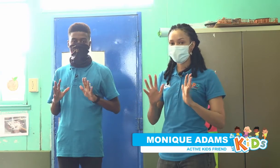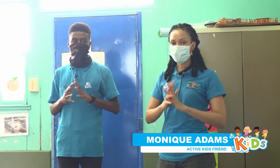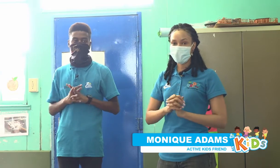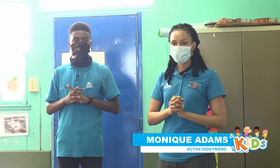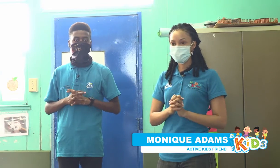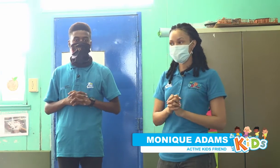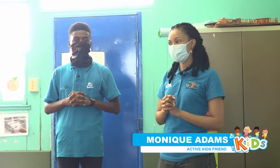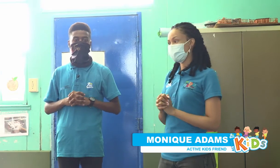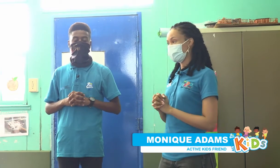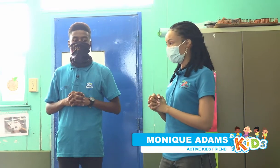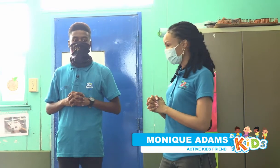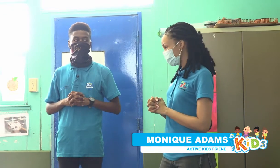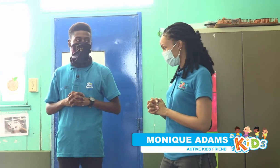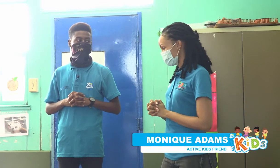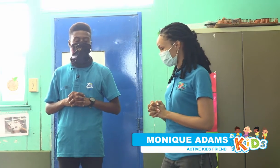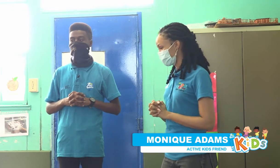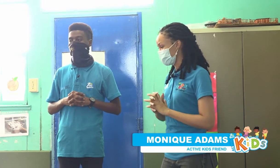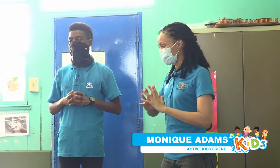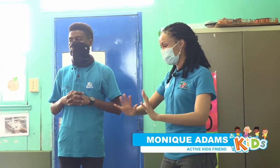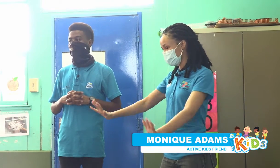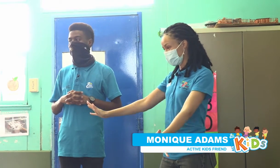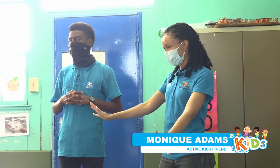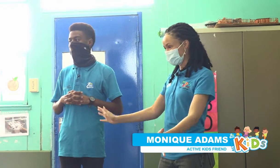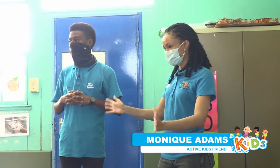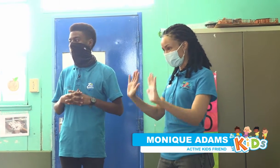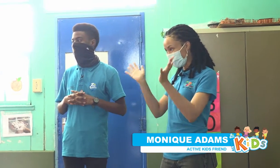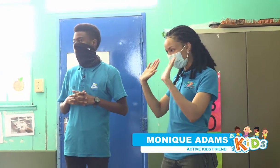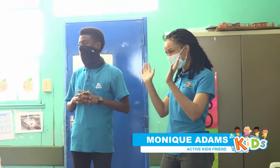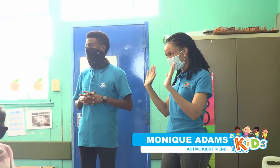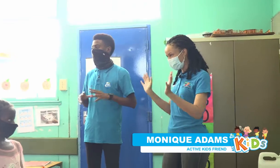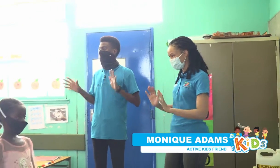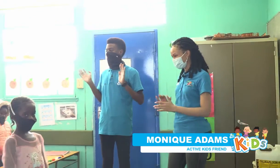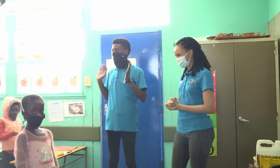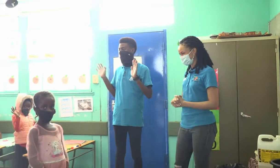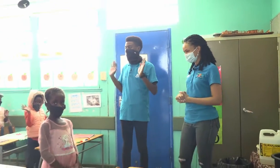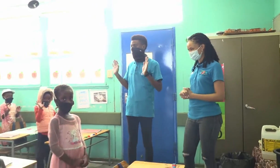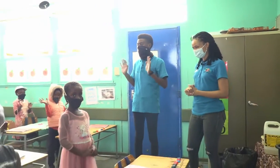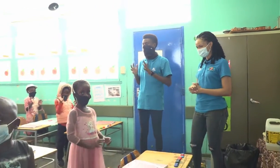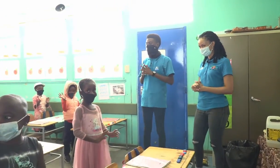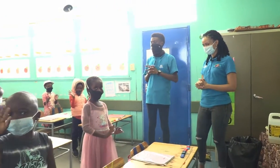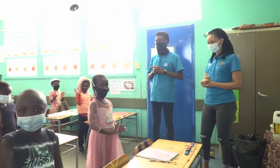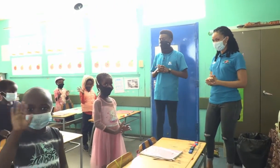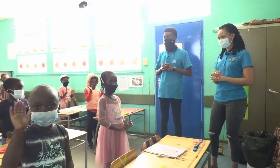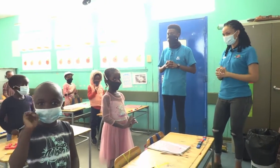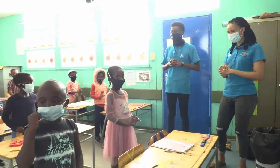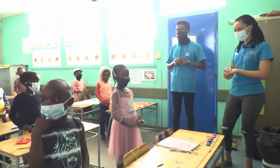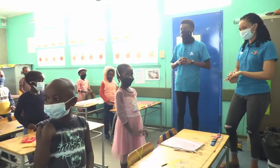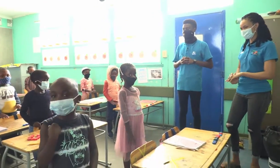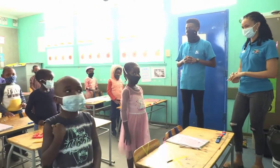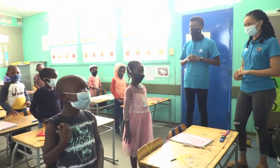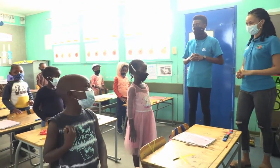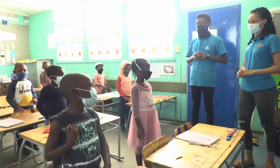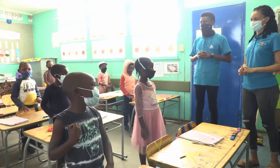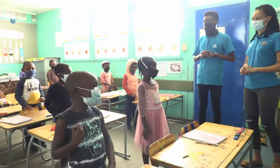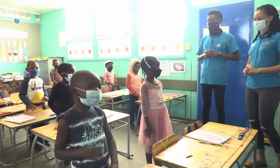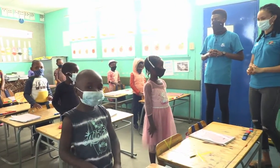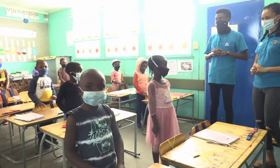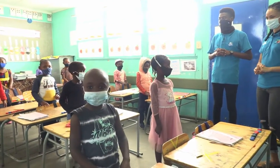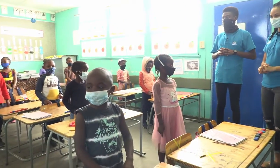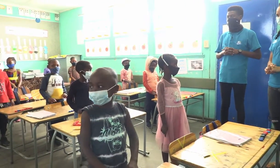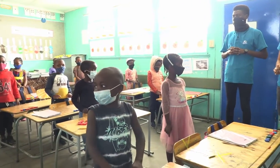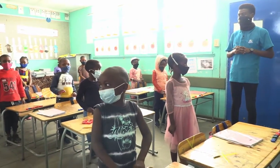Welcome back, guys, and welcome back, my new friends. Hi. How are you guys doing today?